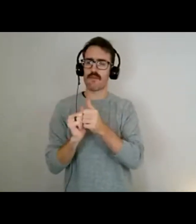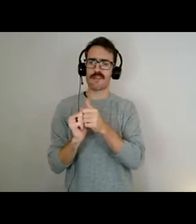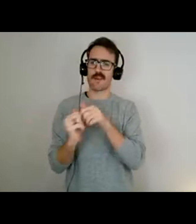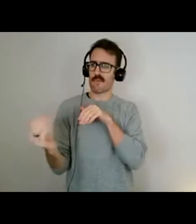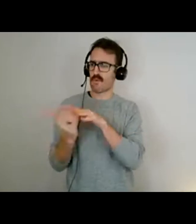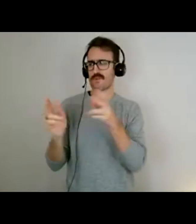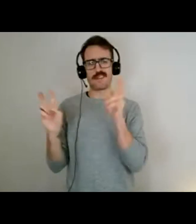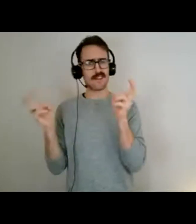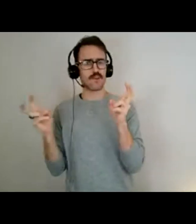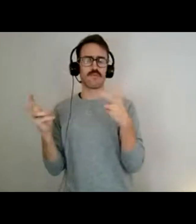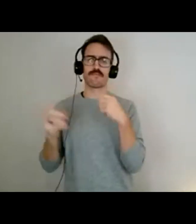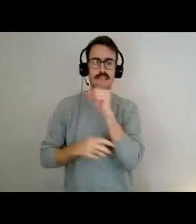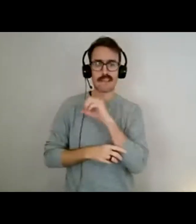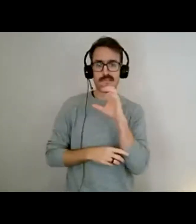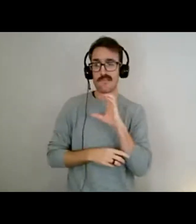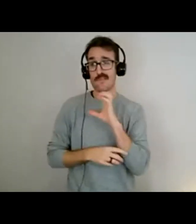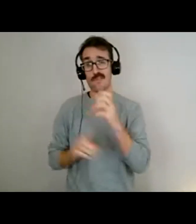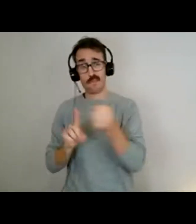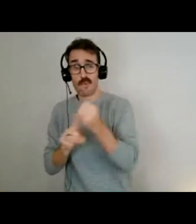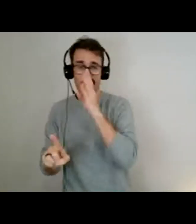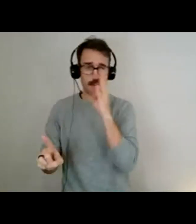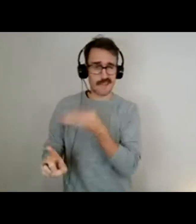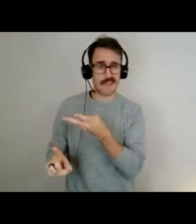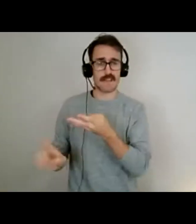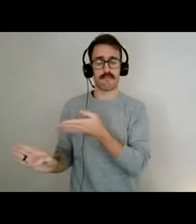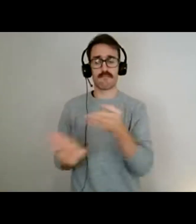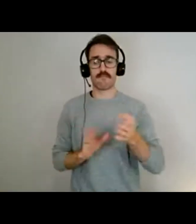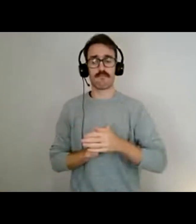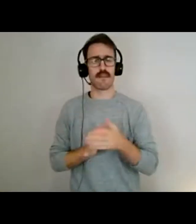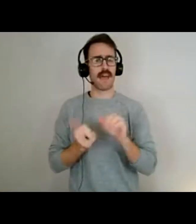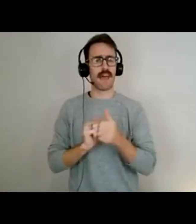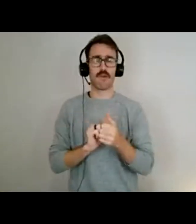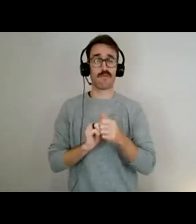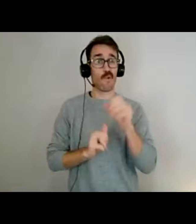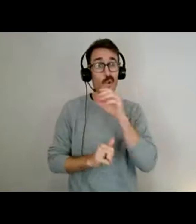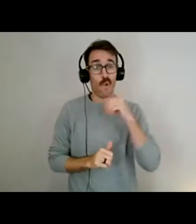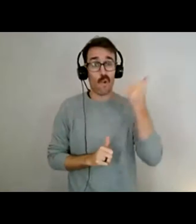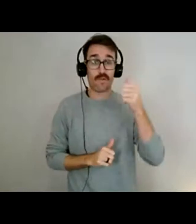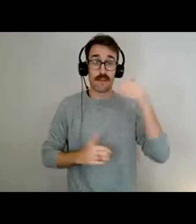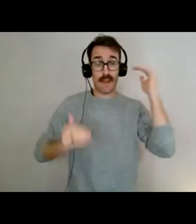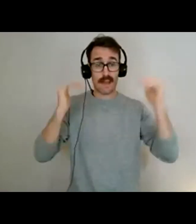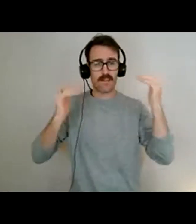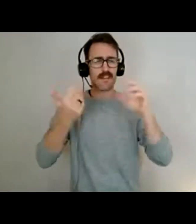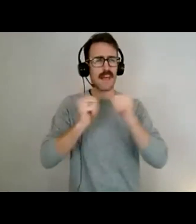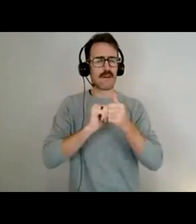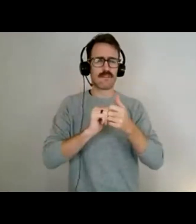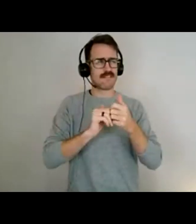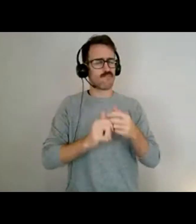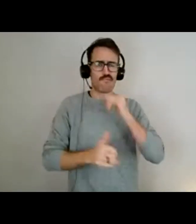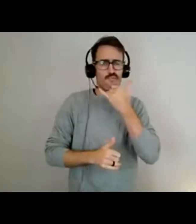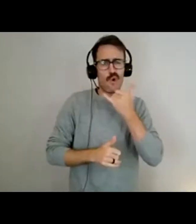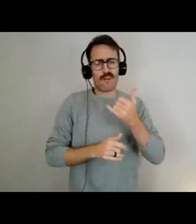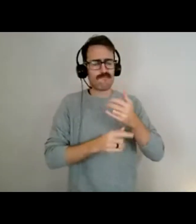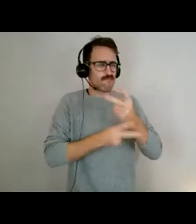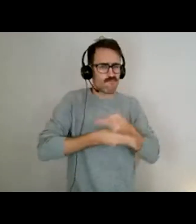summarize tools available in trying to identify mistreatment of older adults. The talk will cover the Elder Abuse Suspicion